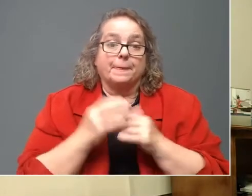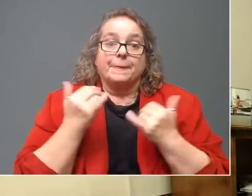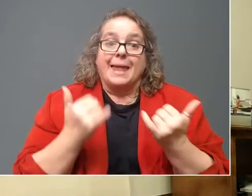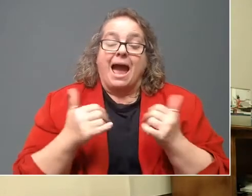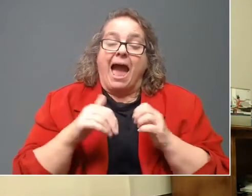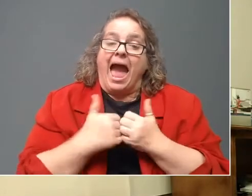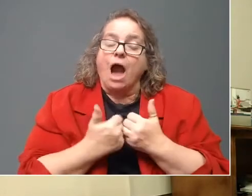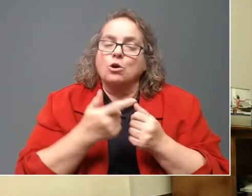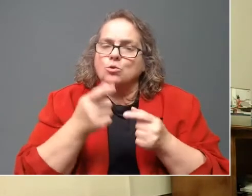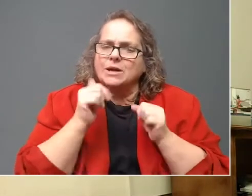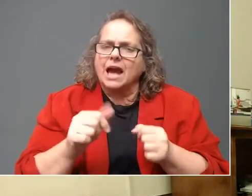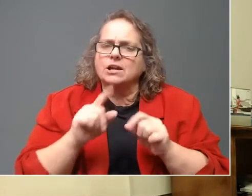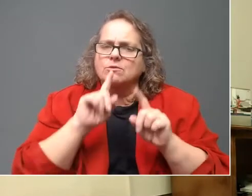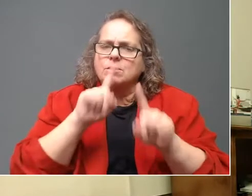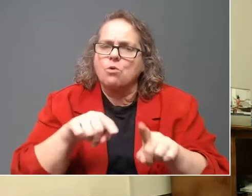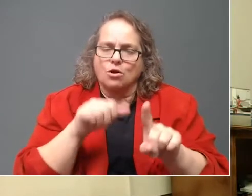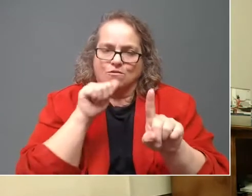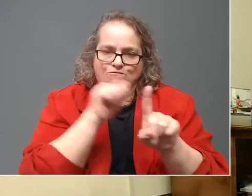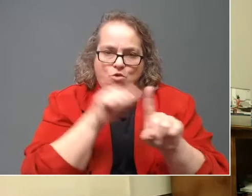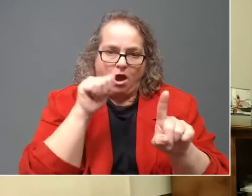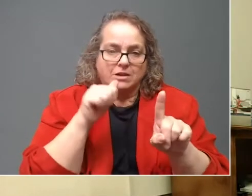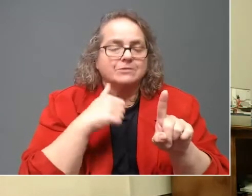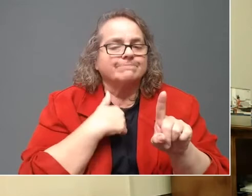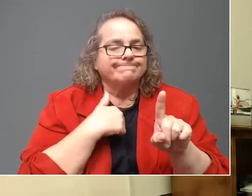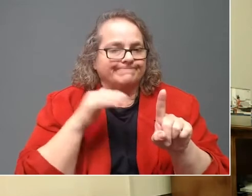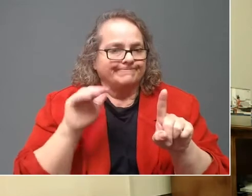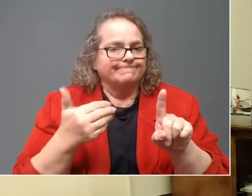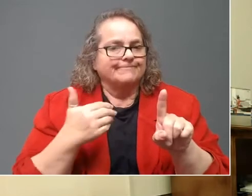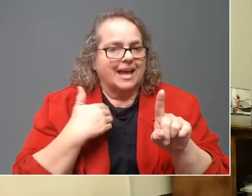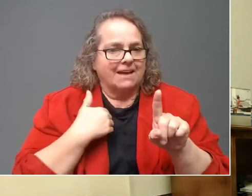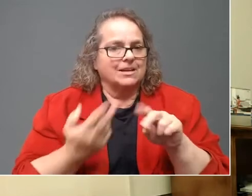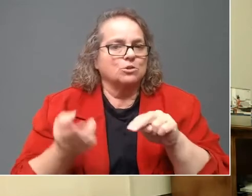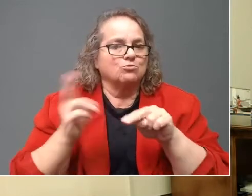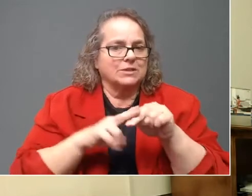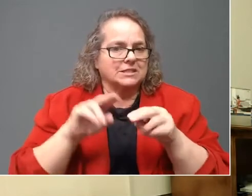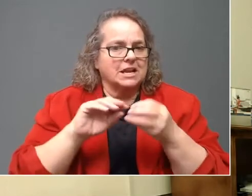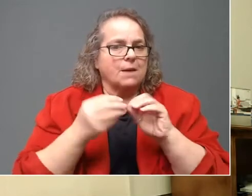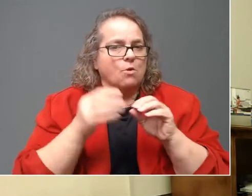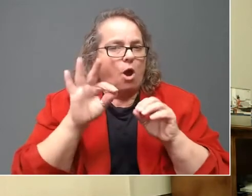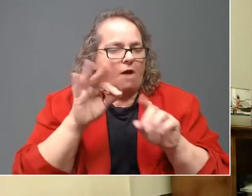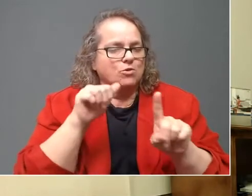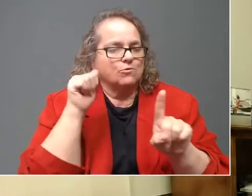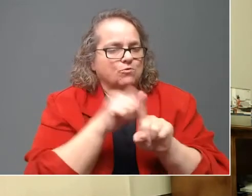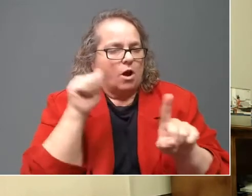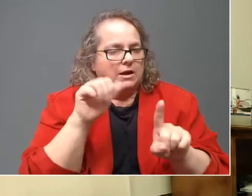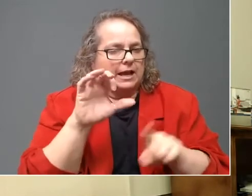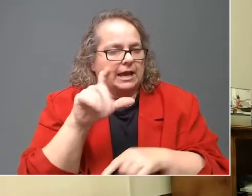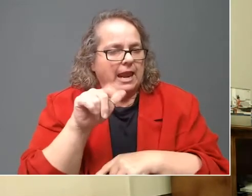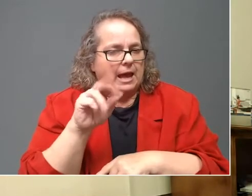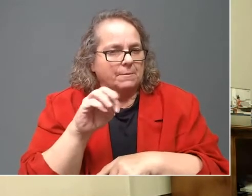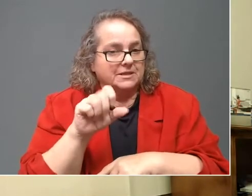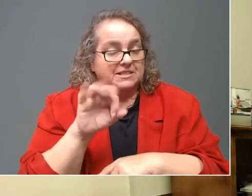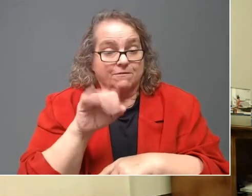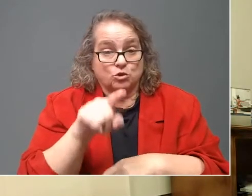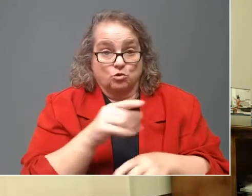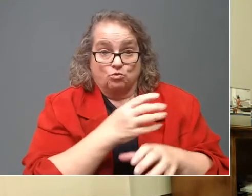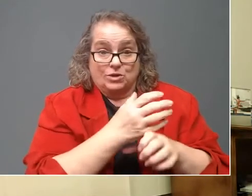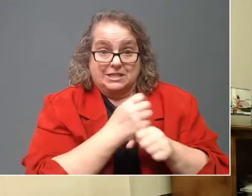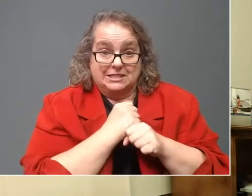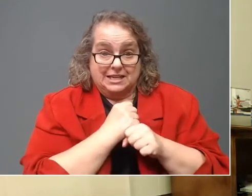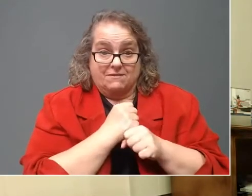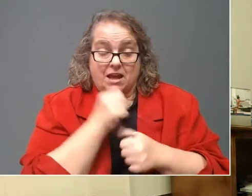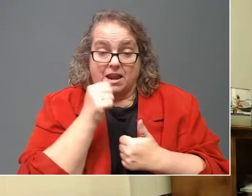fraud. We have had an uptick of fraudulent claims. So if you receive a letter saying that you applied for